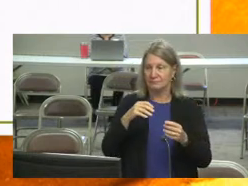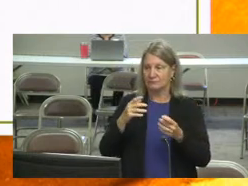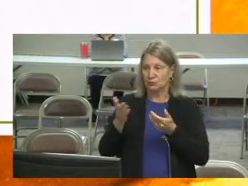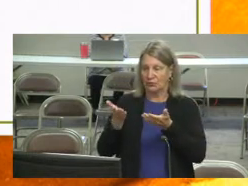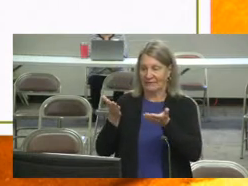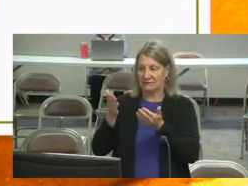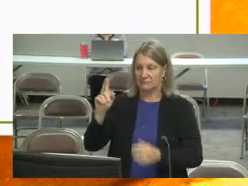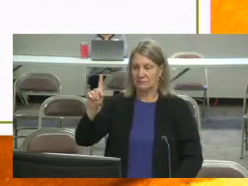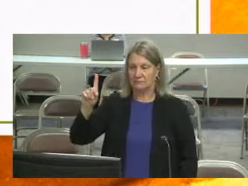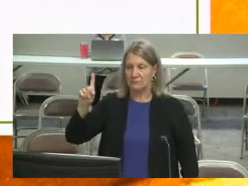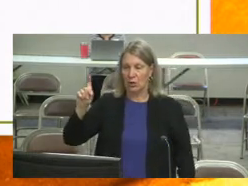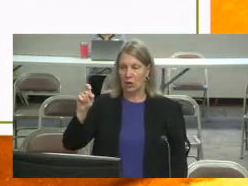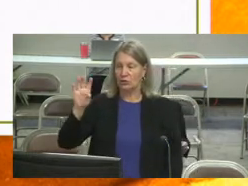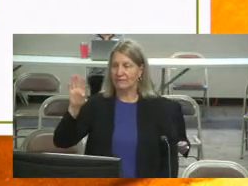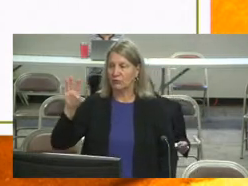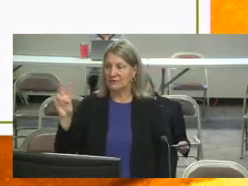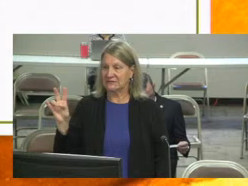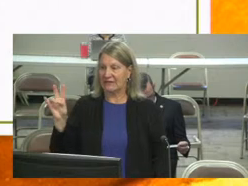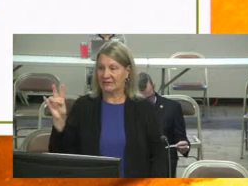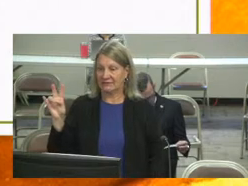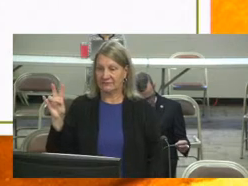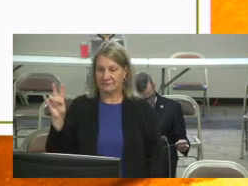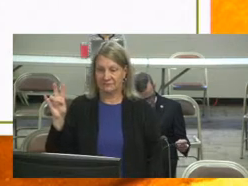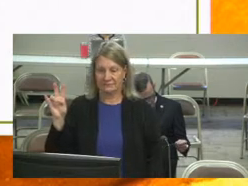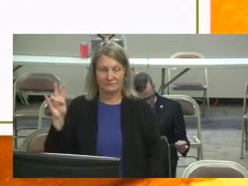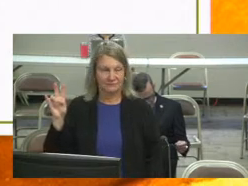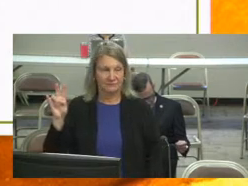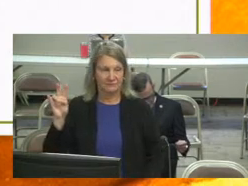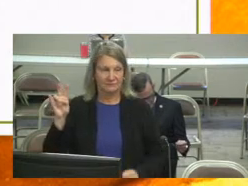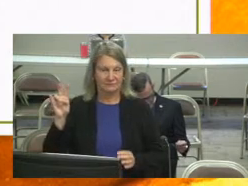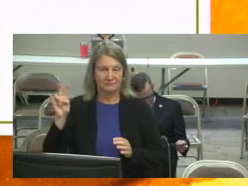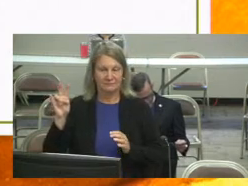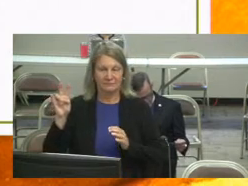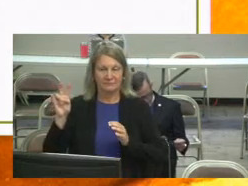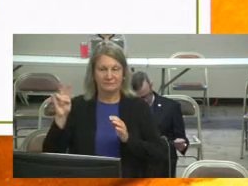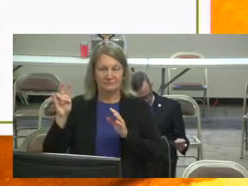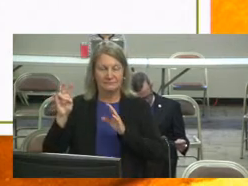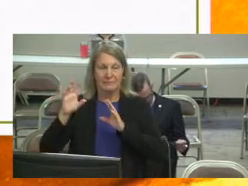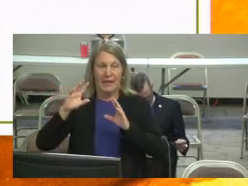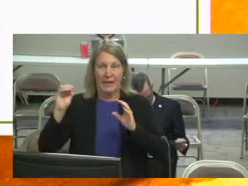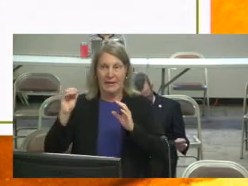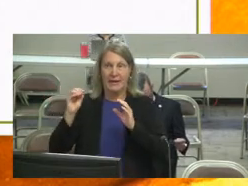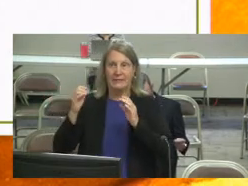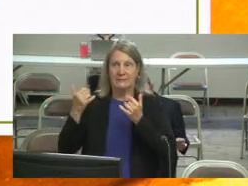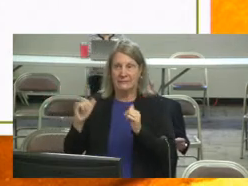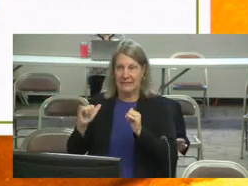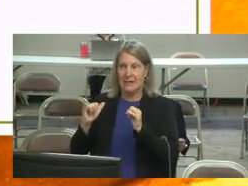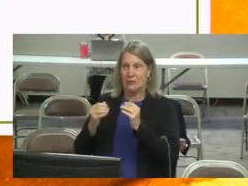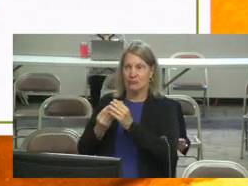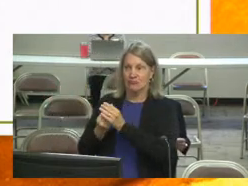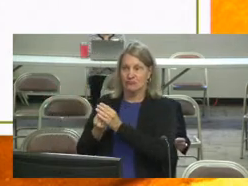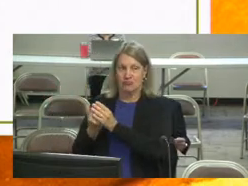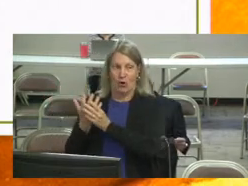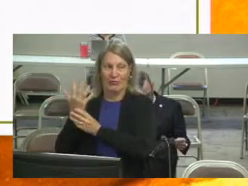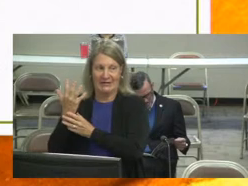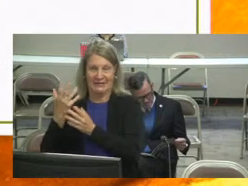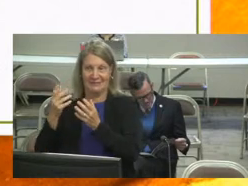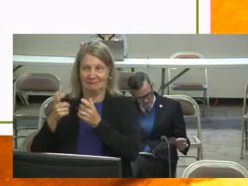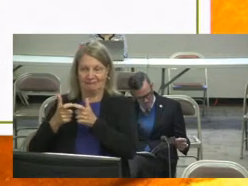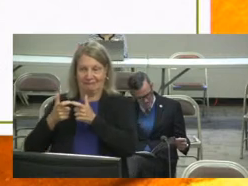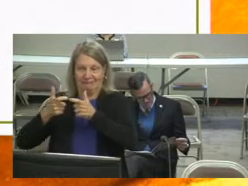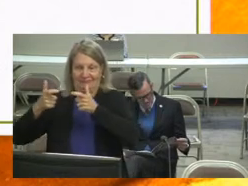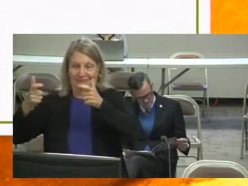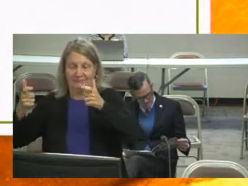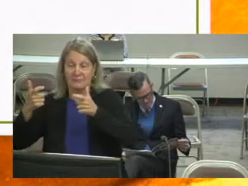our soundstart program is our birth to three early intervention services and we are serving 147 children there